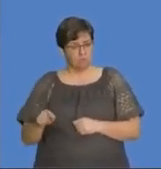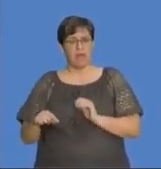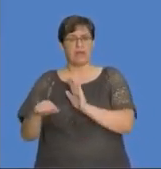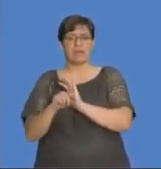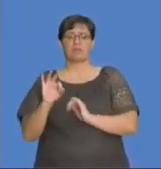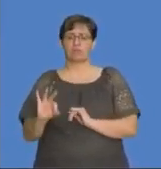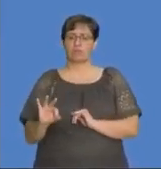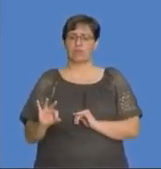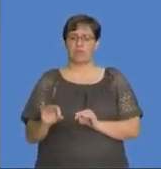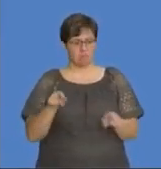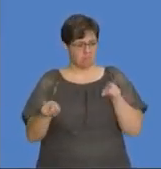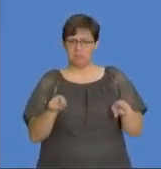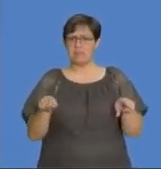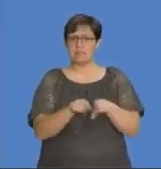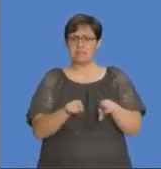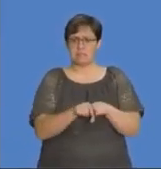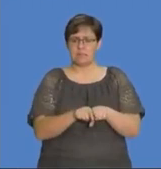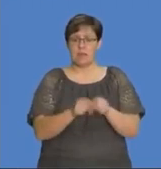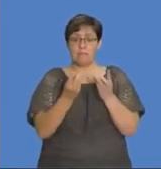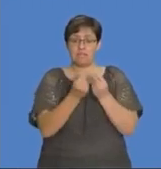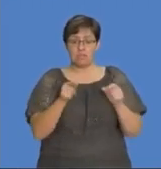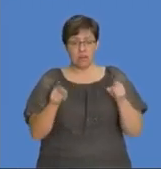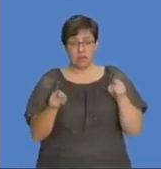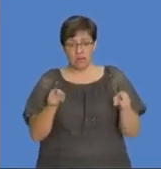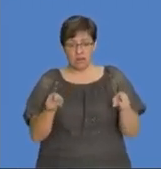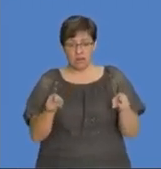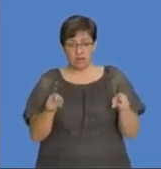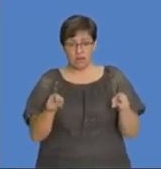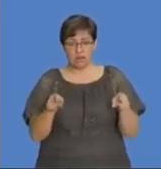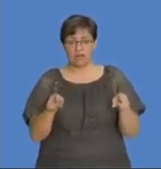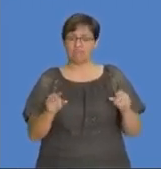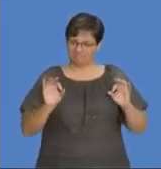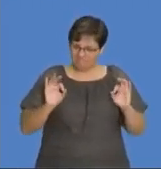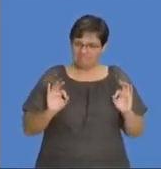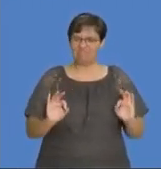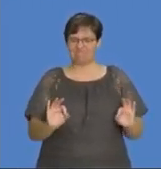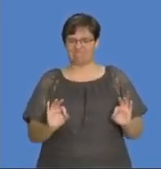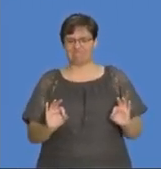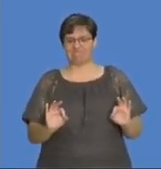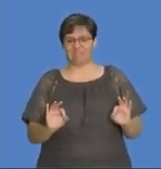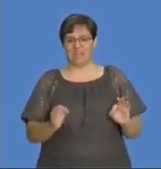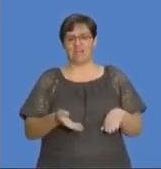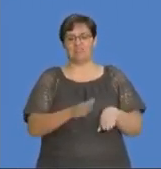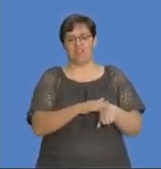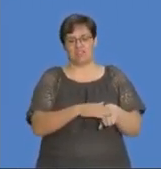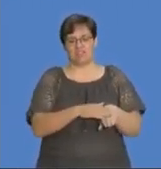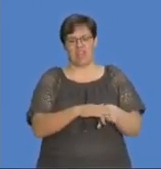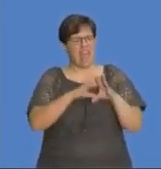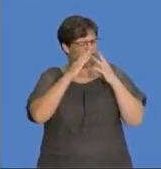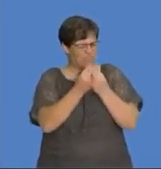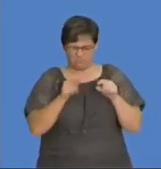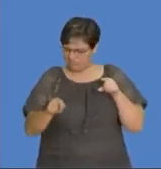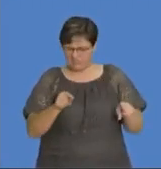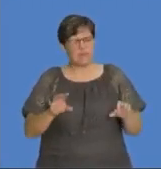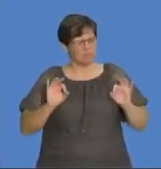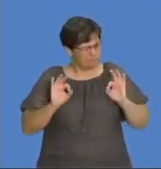also -3. So now these two materials have got are identically charged. They're identical in every sense